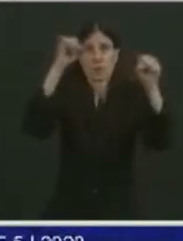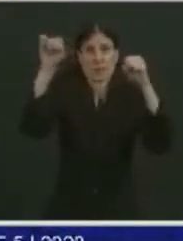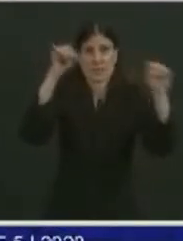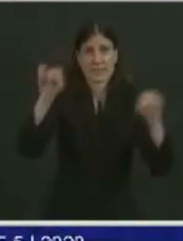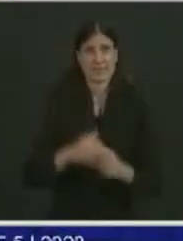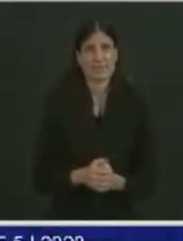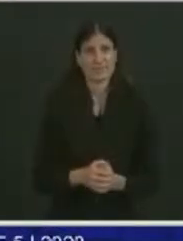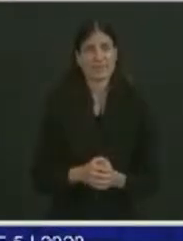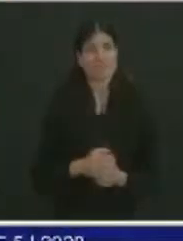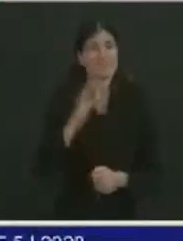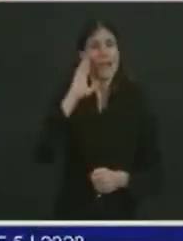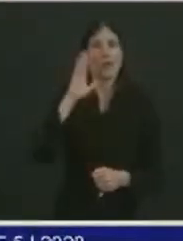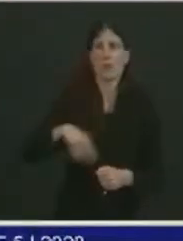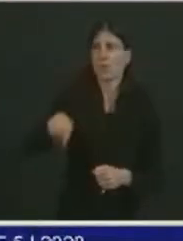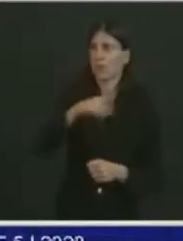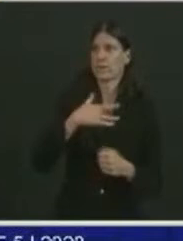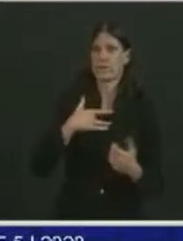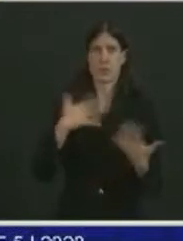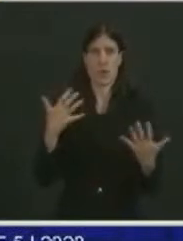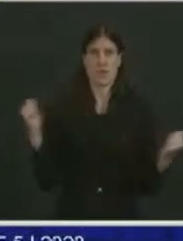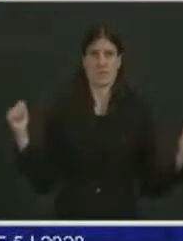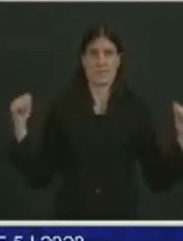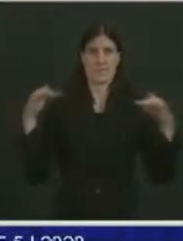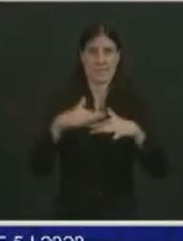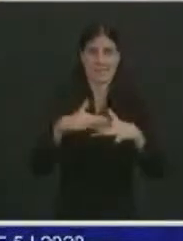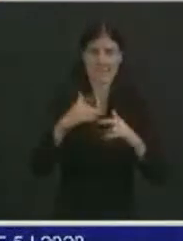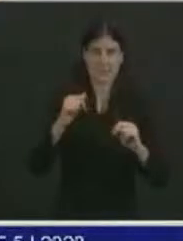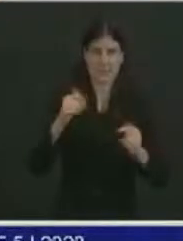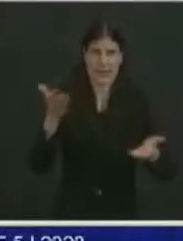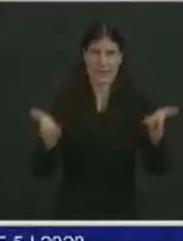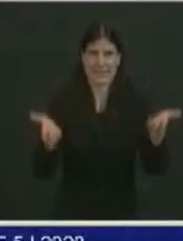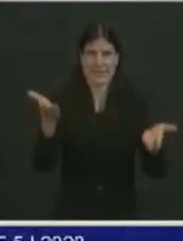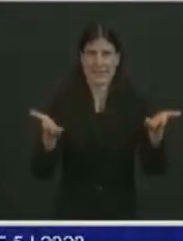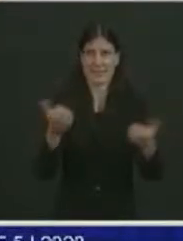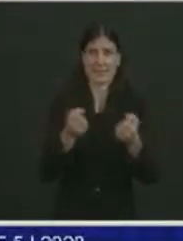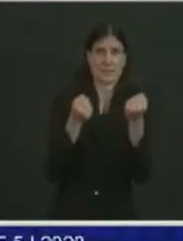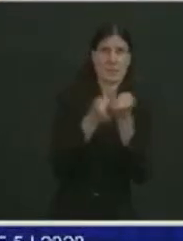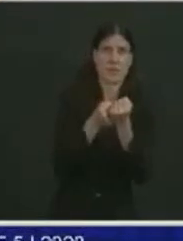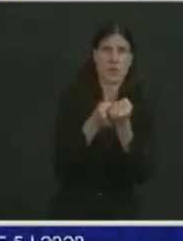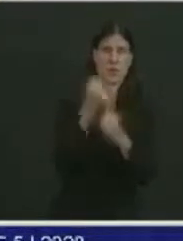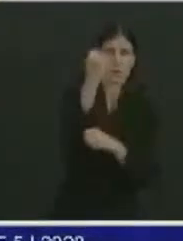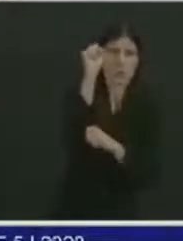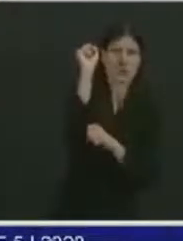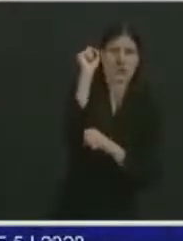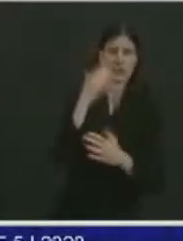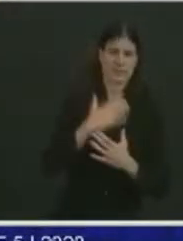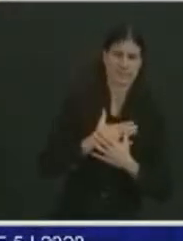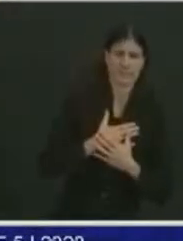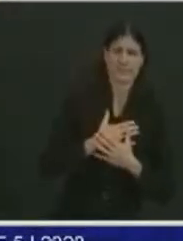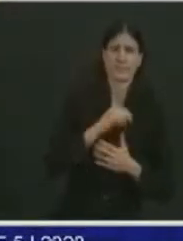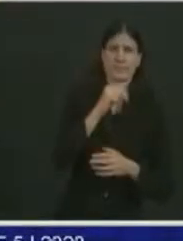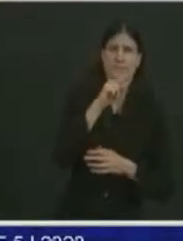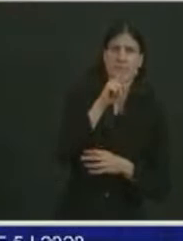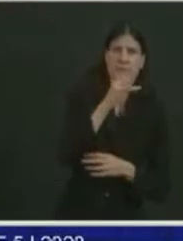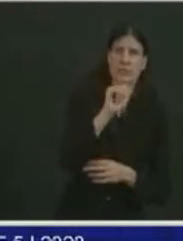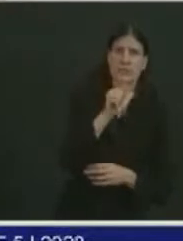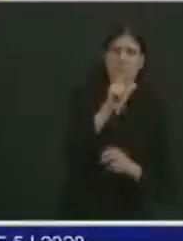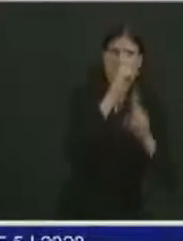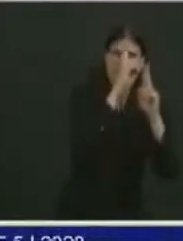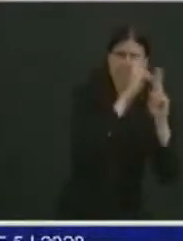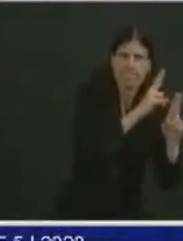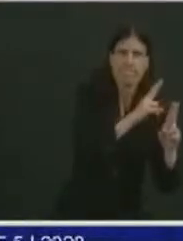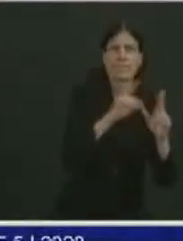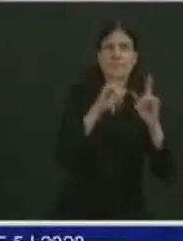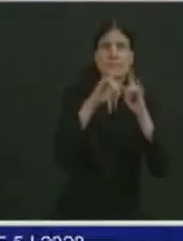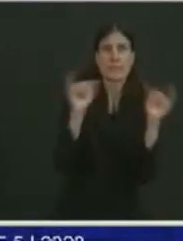of the COVID crisis and civil unrest is really a challenge. But there are plenty of ways for people to come. Like I was